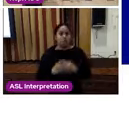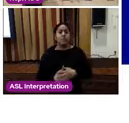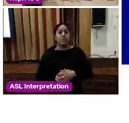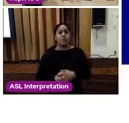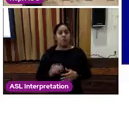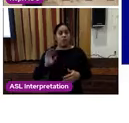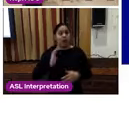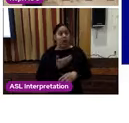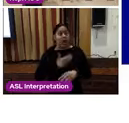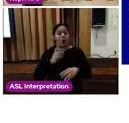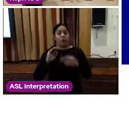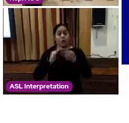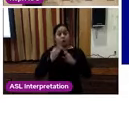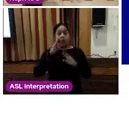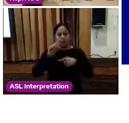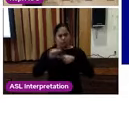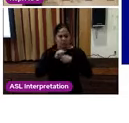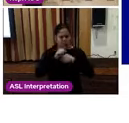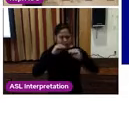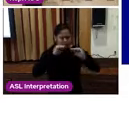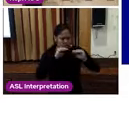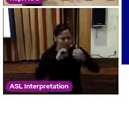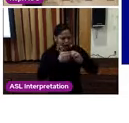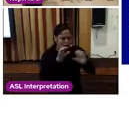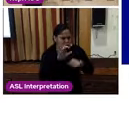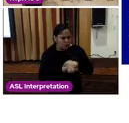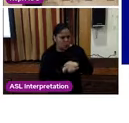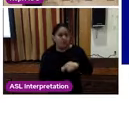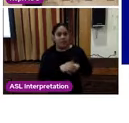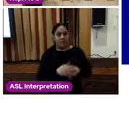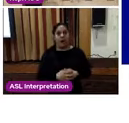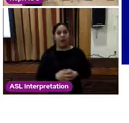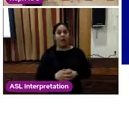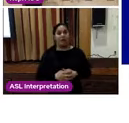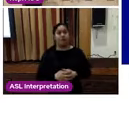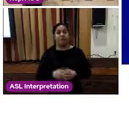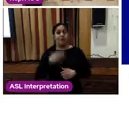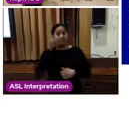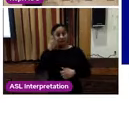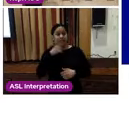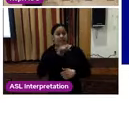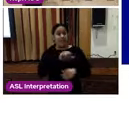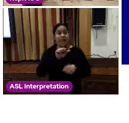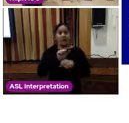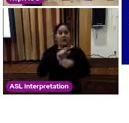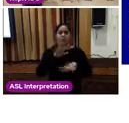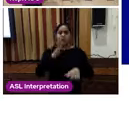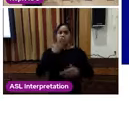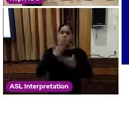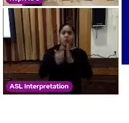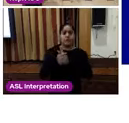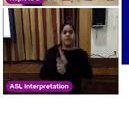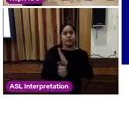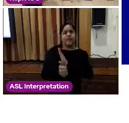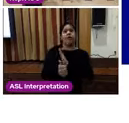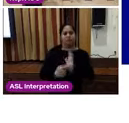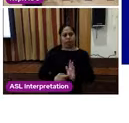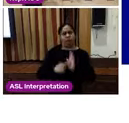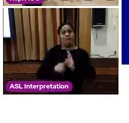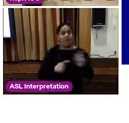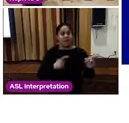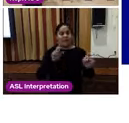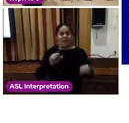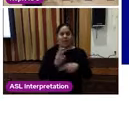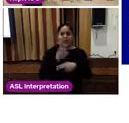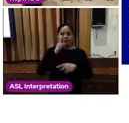community is going to get training in how to do that, and that is a very desirable and in-demand skill that they're going to be able to carry with them